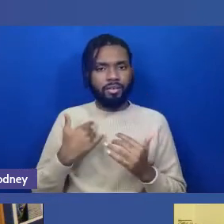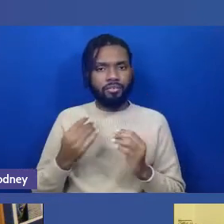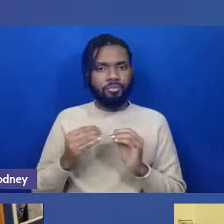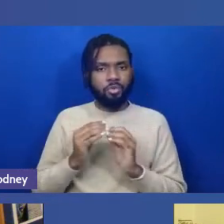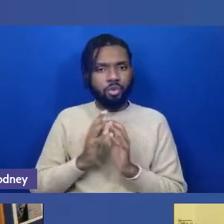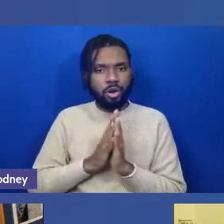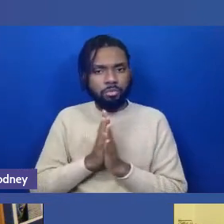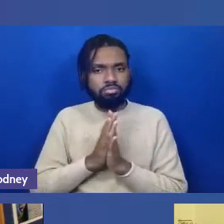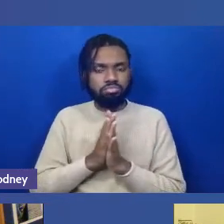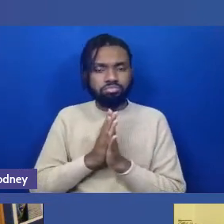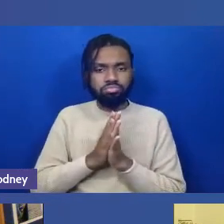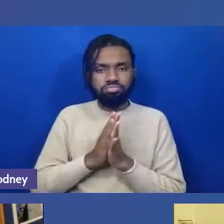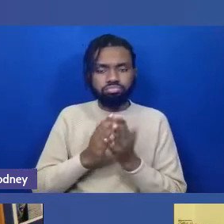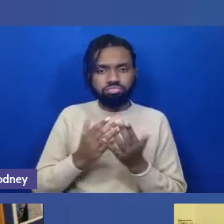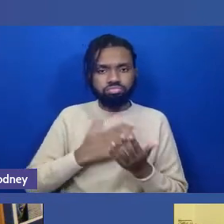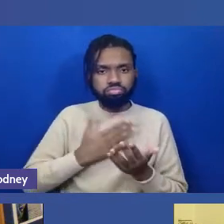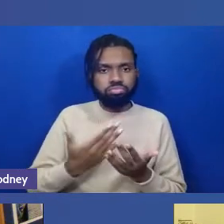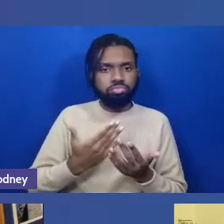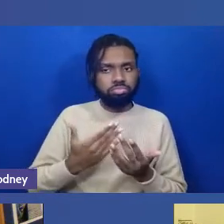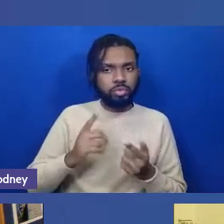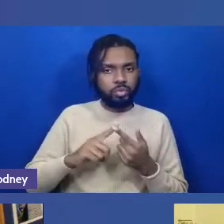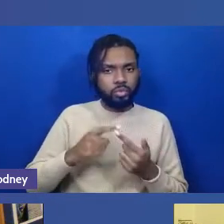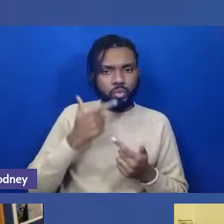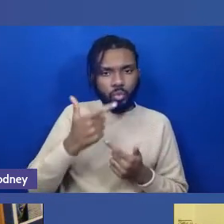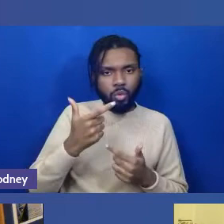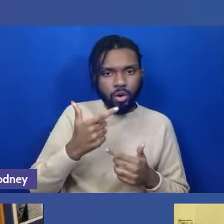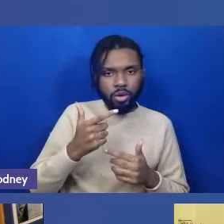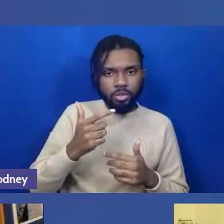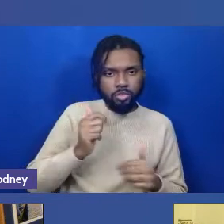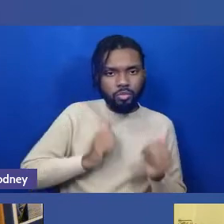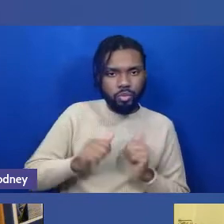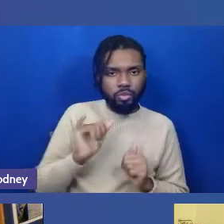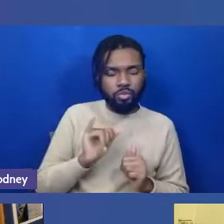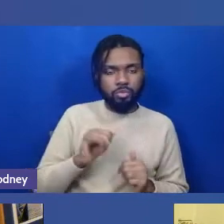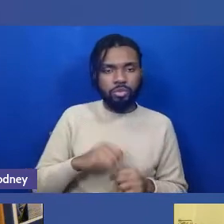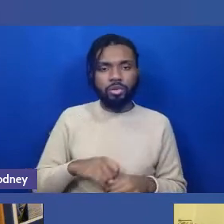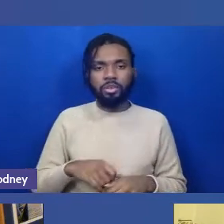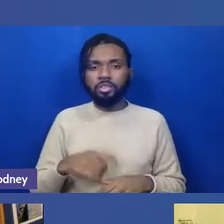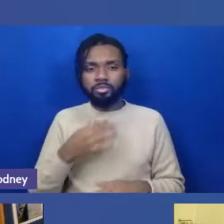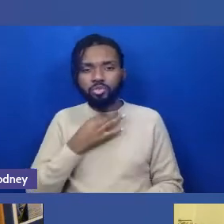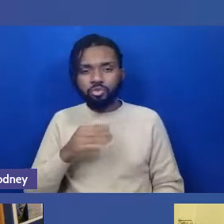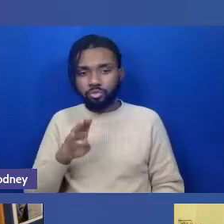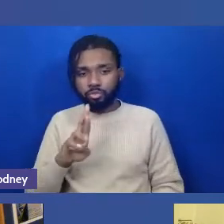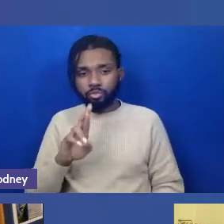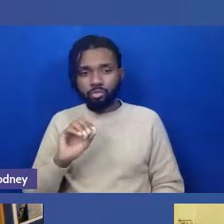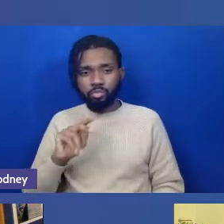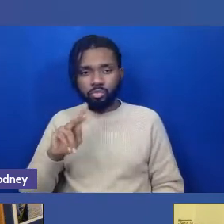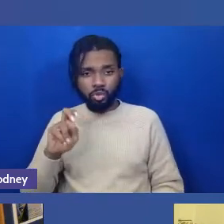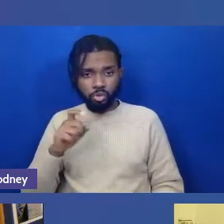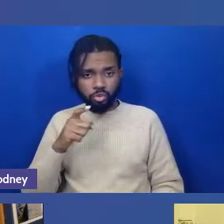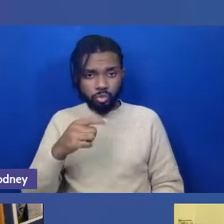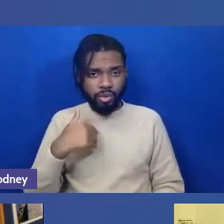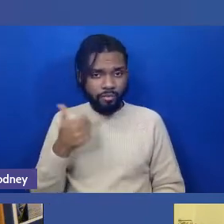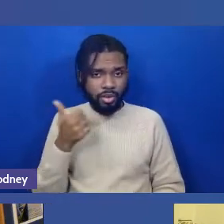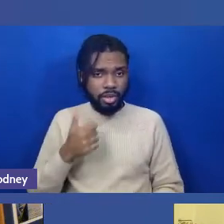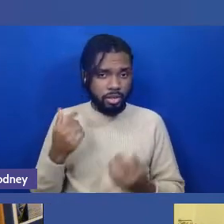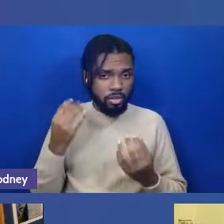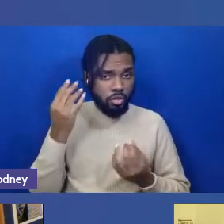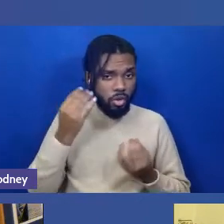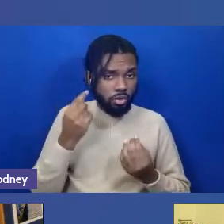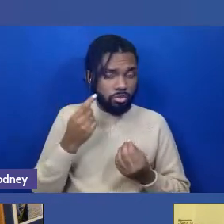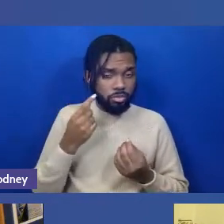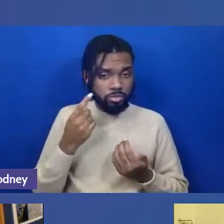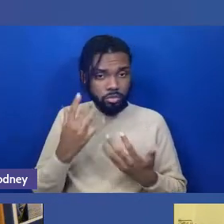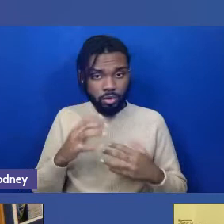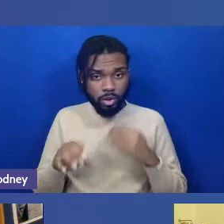work that way as well. And I'm actually wondering, Brooke, if you have any thoughts that you would want to add to this on how